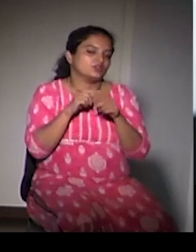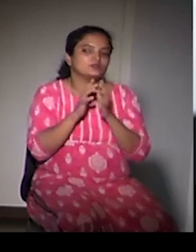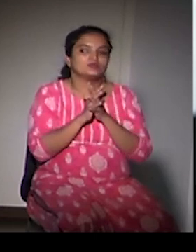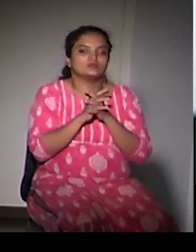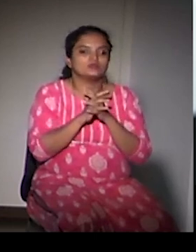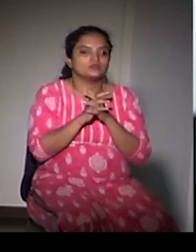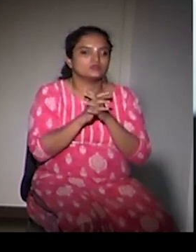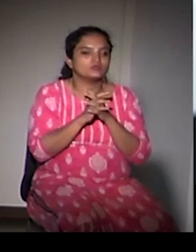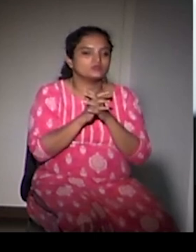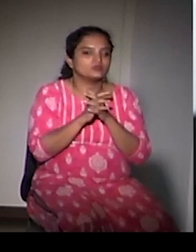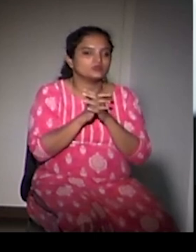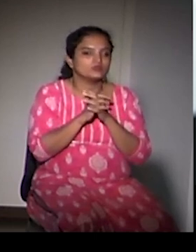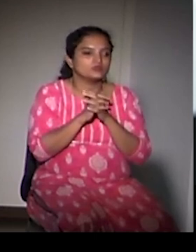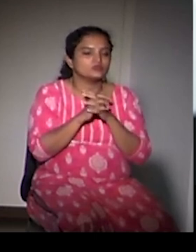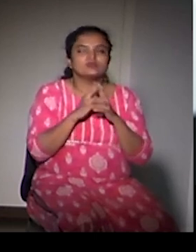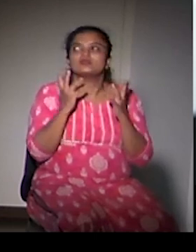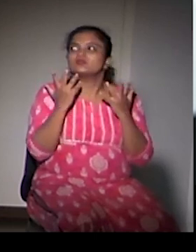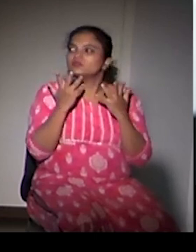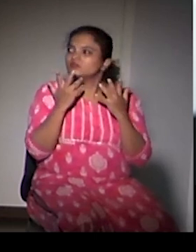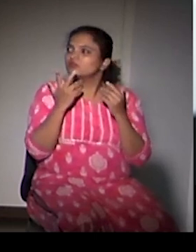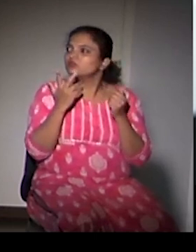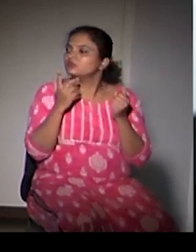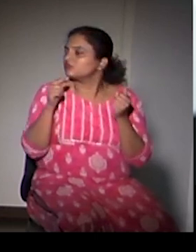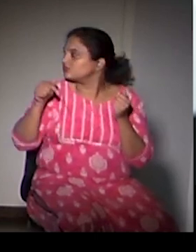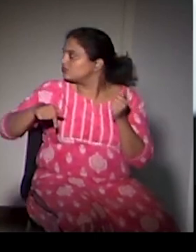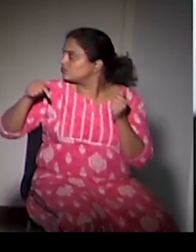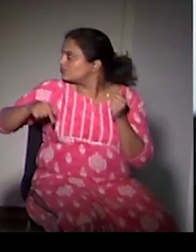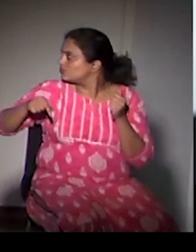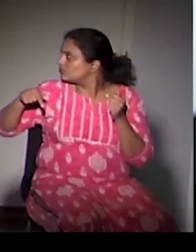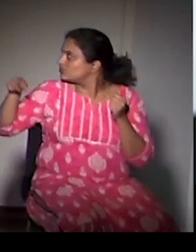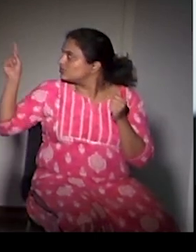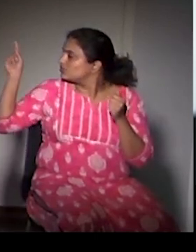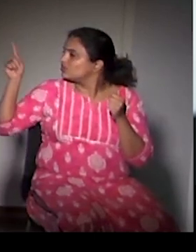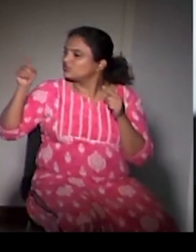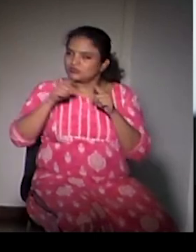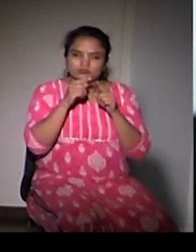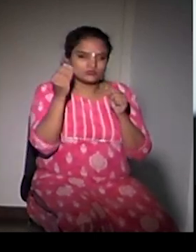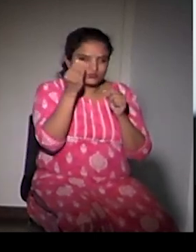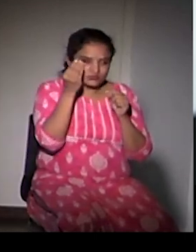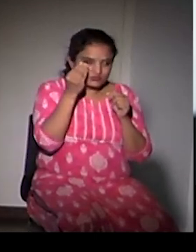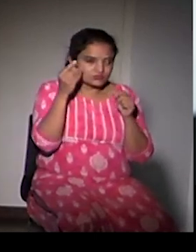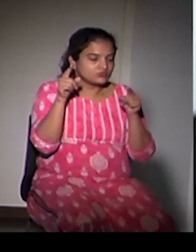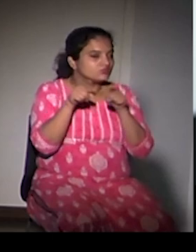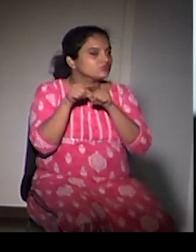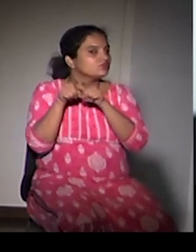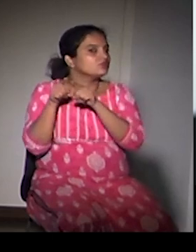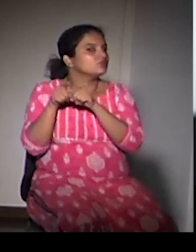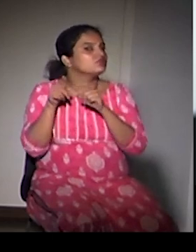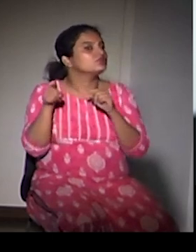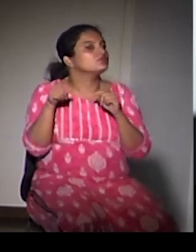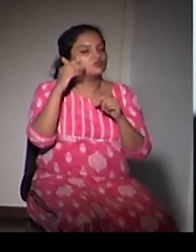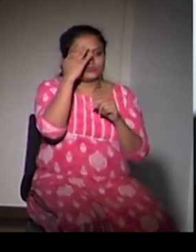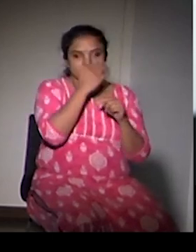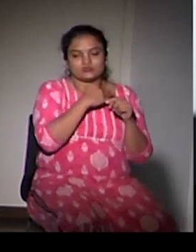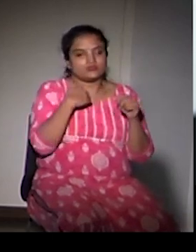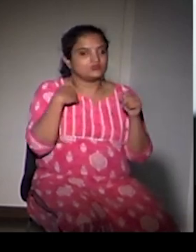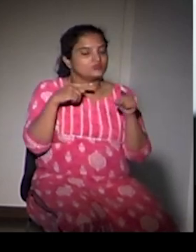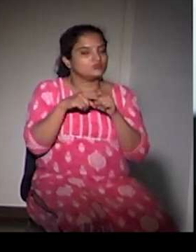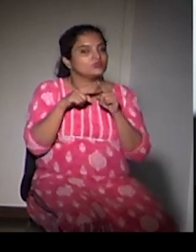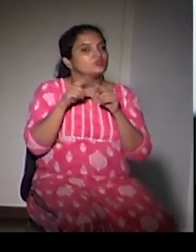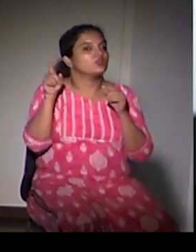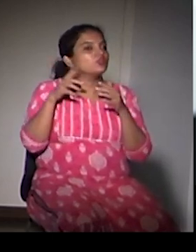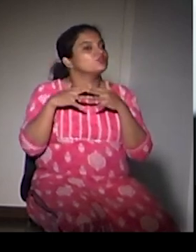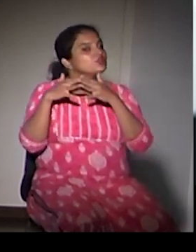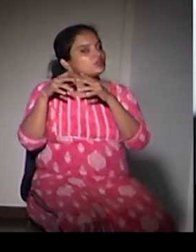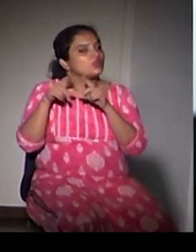there were, none survive today, but there were similar tiles in one of the churches in Vasai, just north